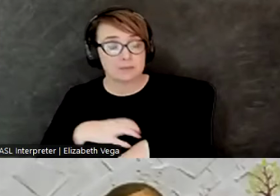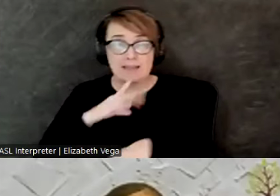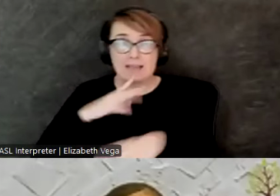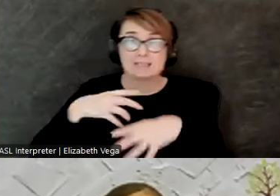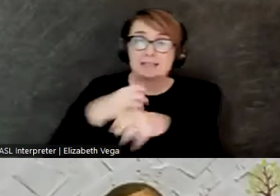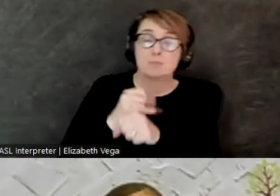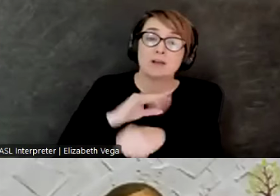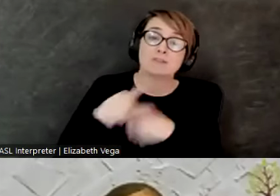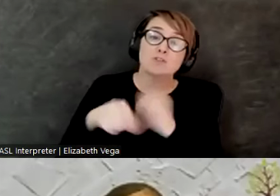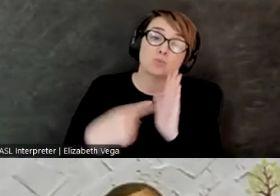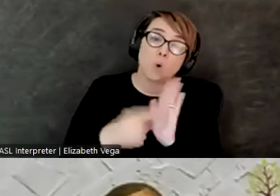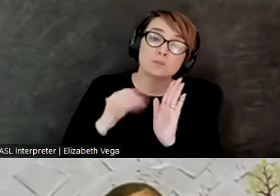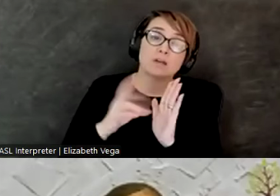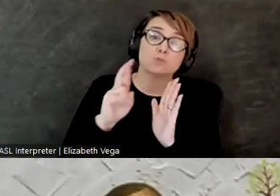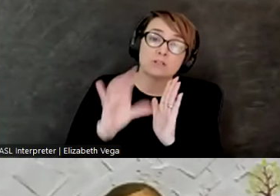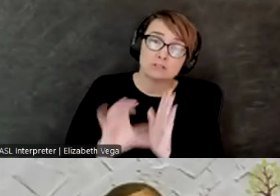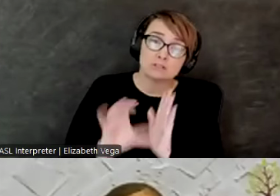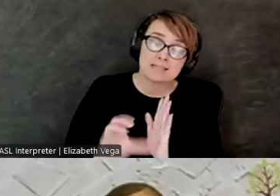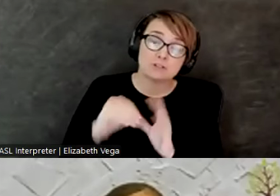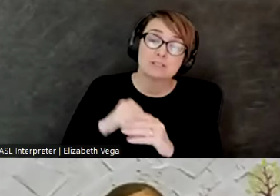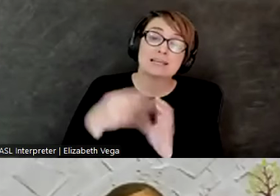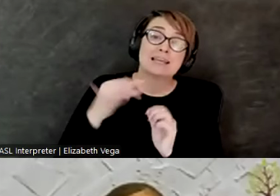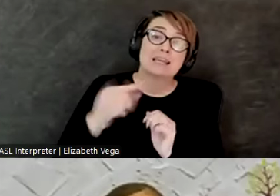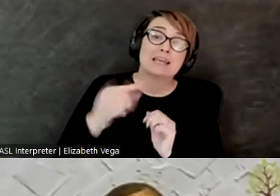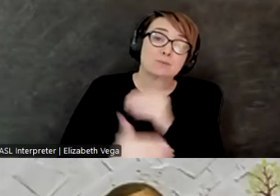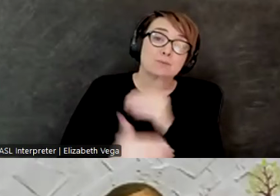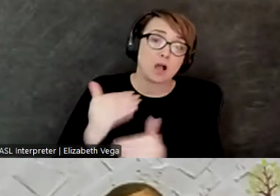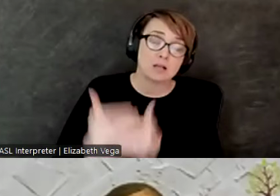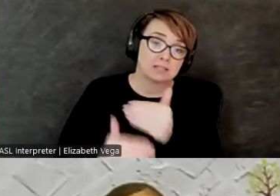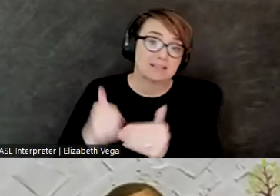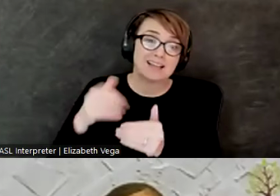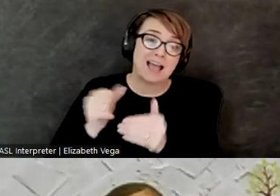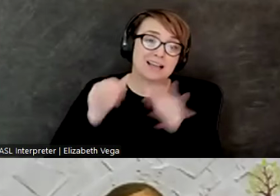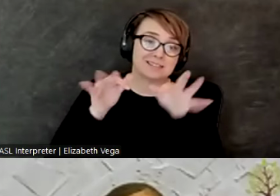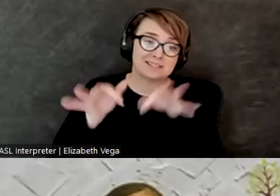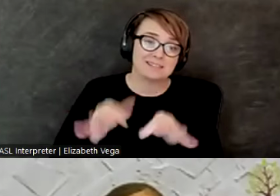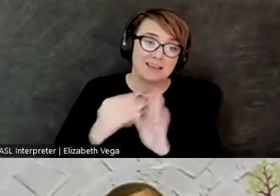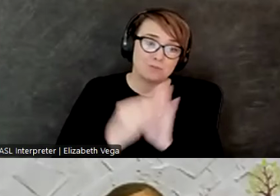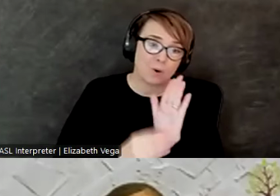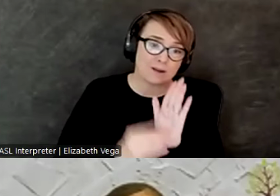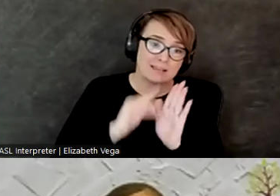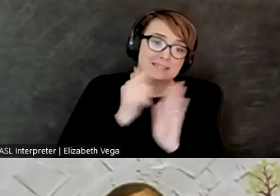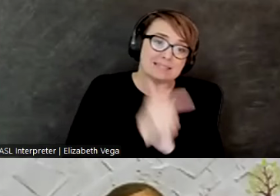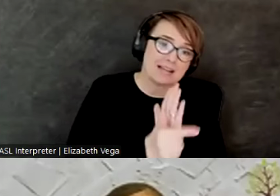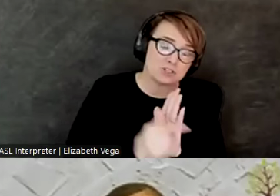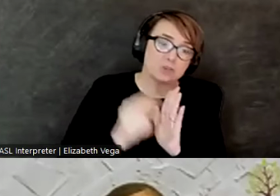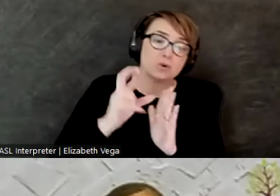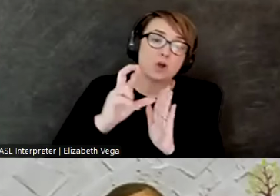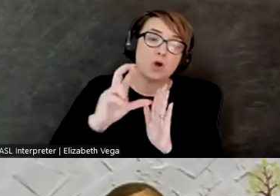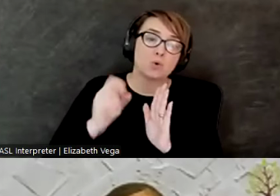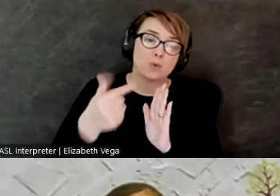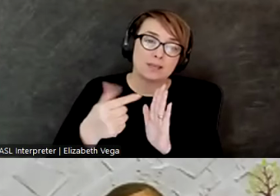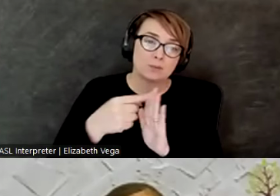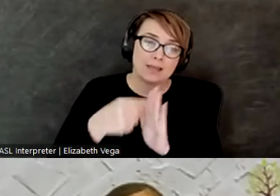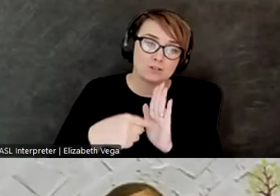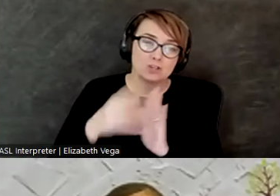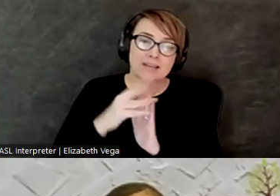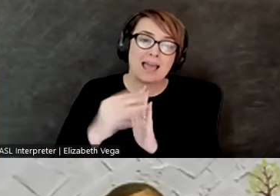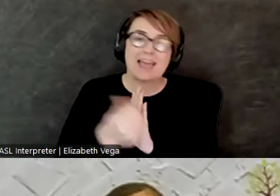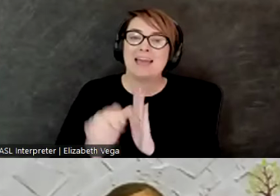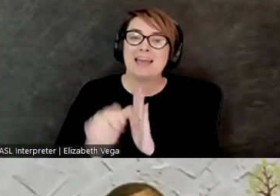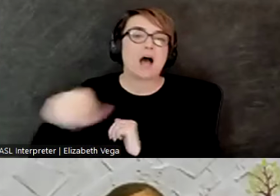the roles of regional centers in the hearing process as set forth in statute, regulation, and any other